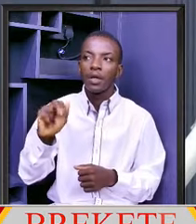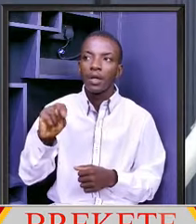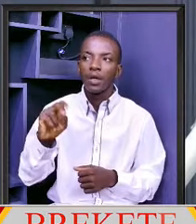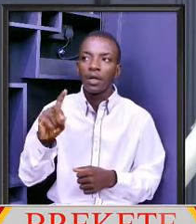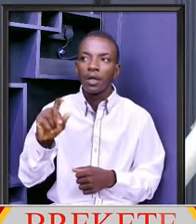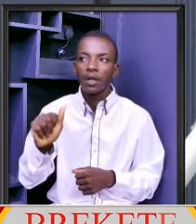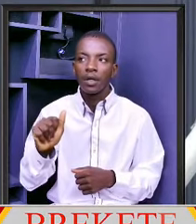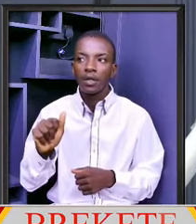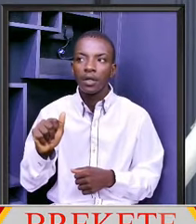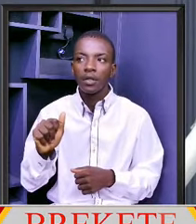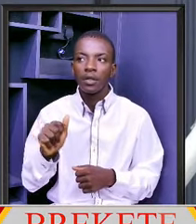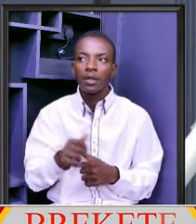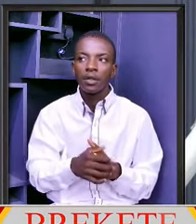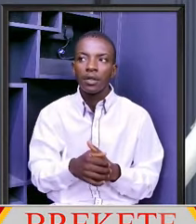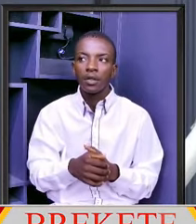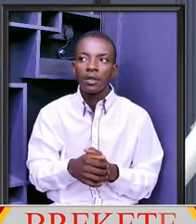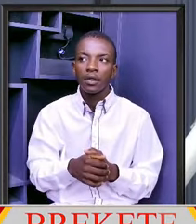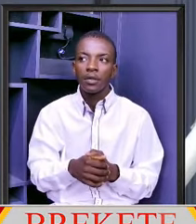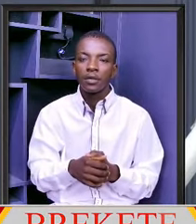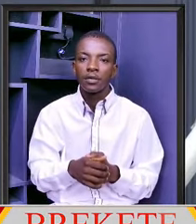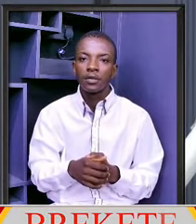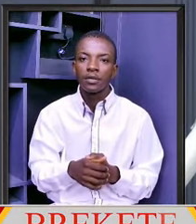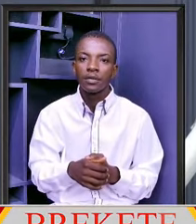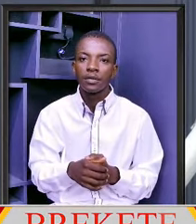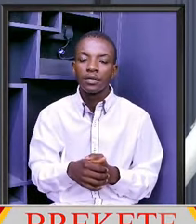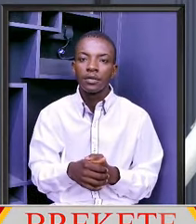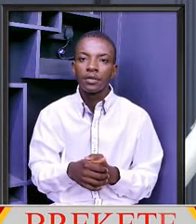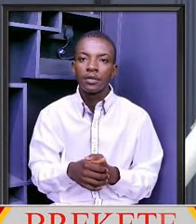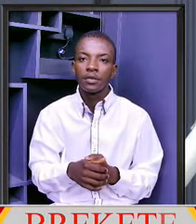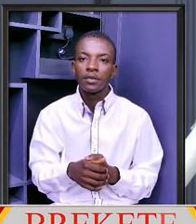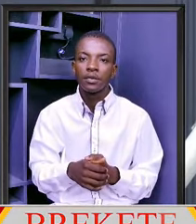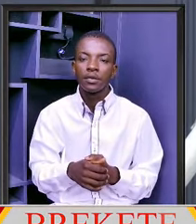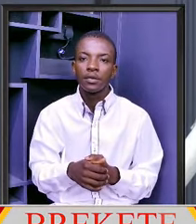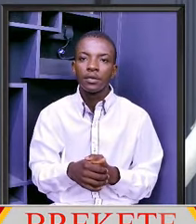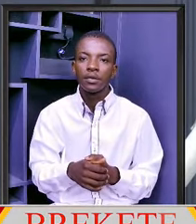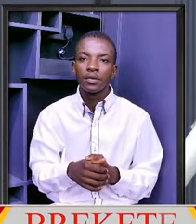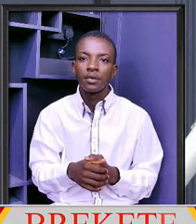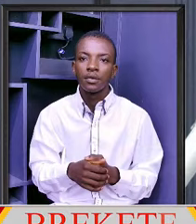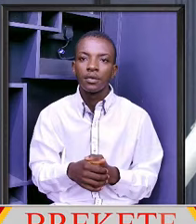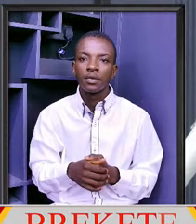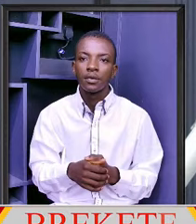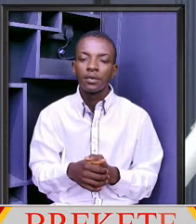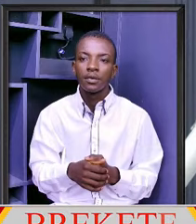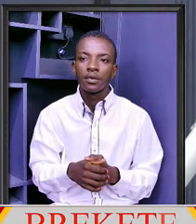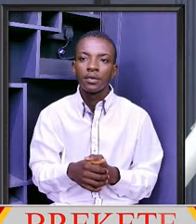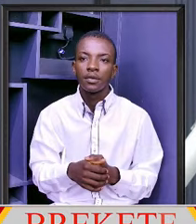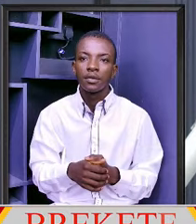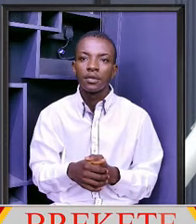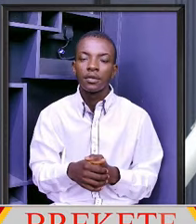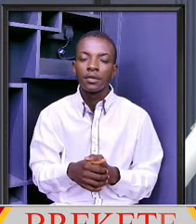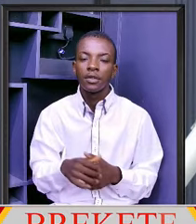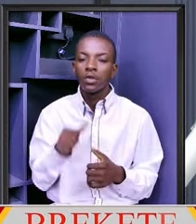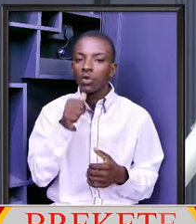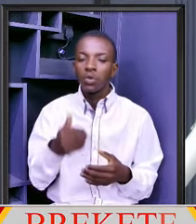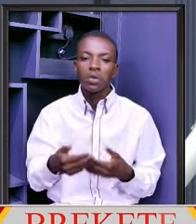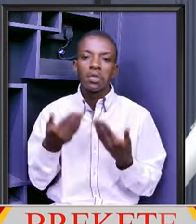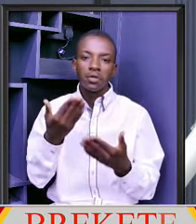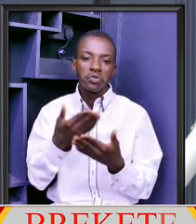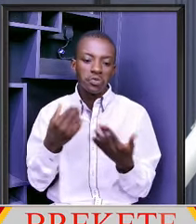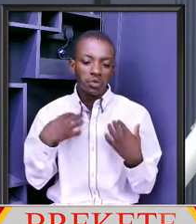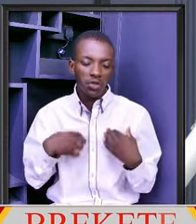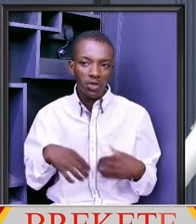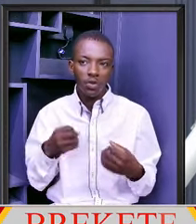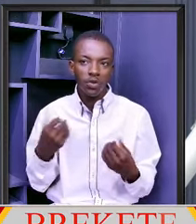Canada. In fact, call that husband and wife for me. The one where they give rapper. They no carry the rapper. They no carry some other